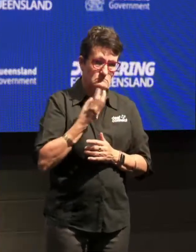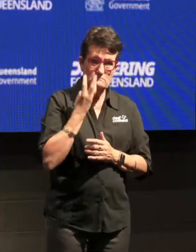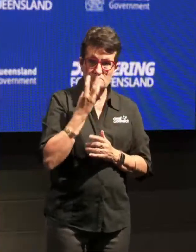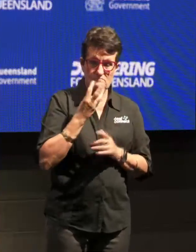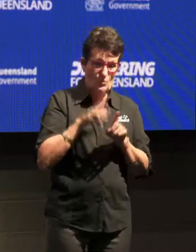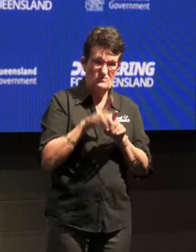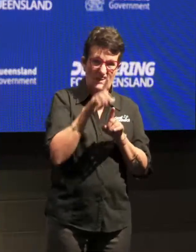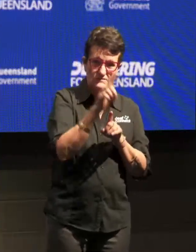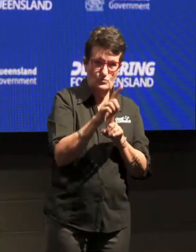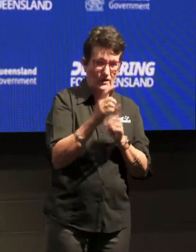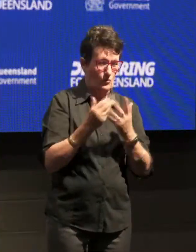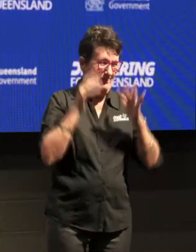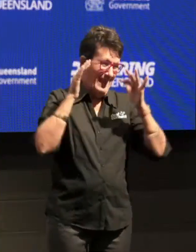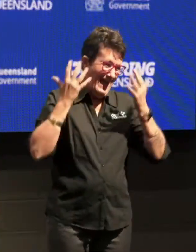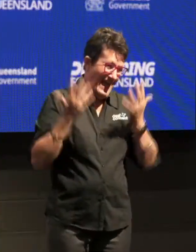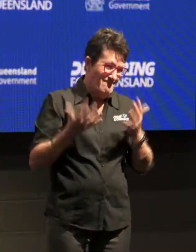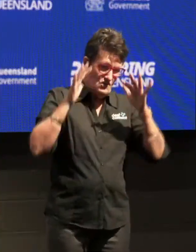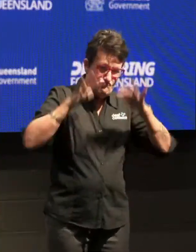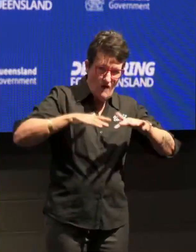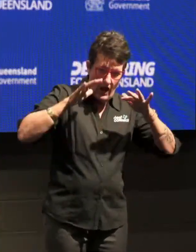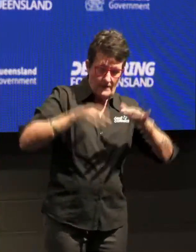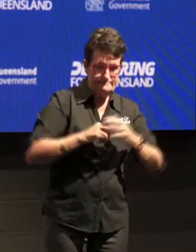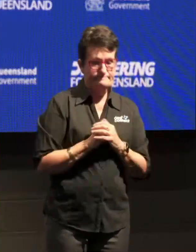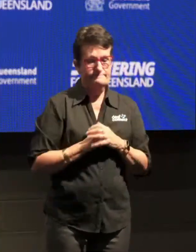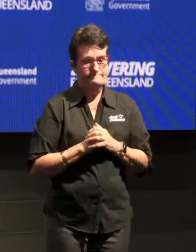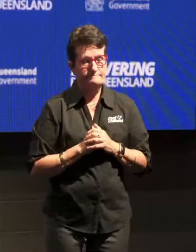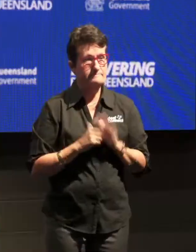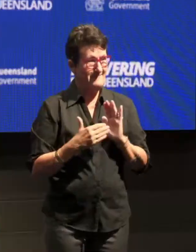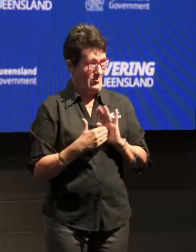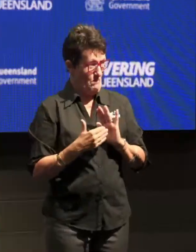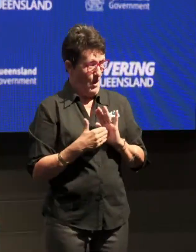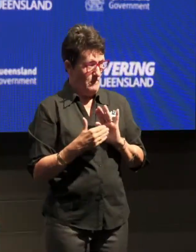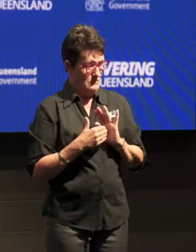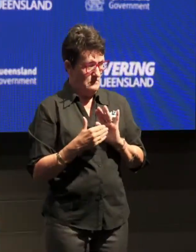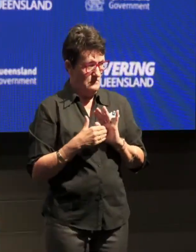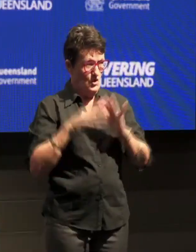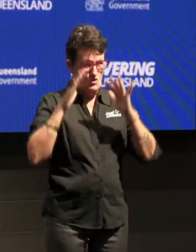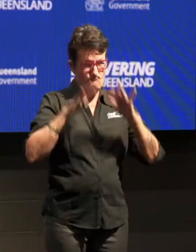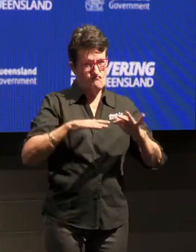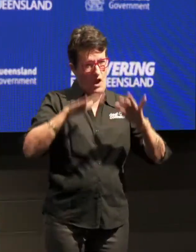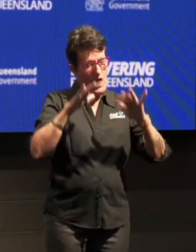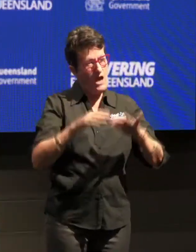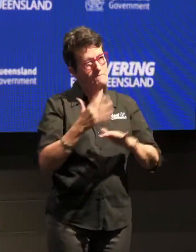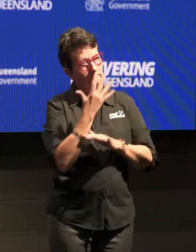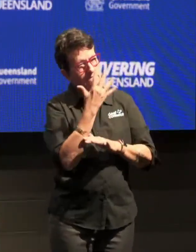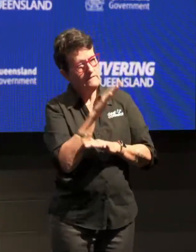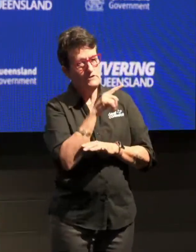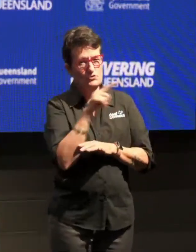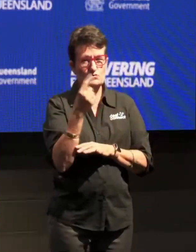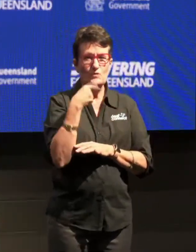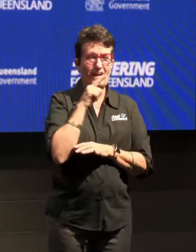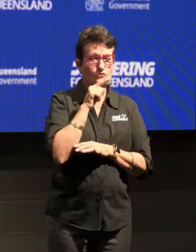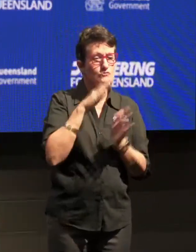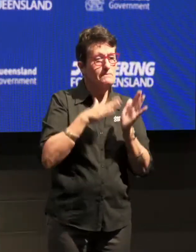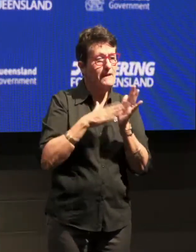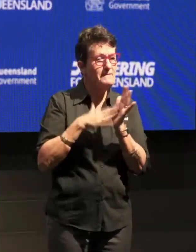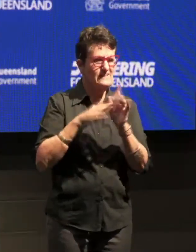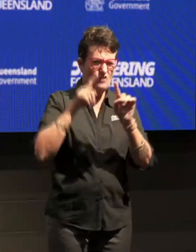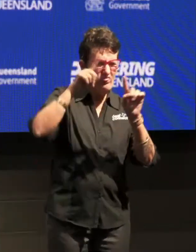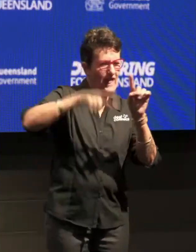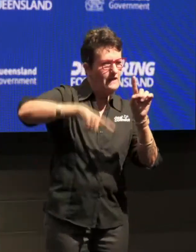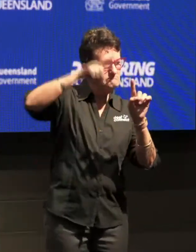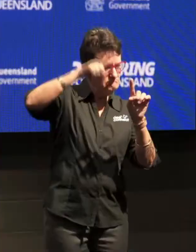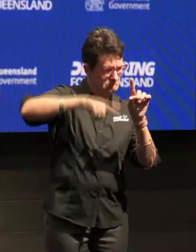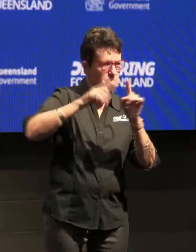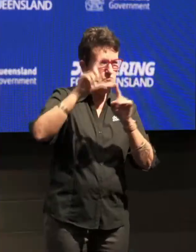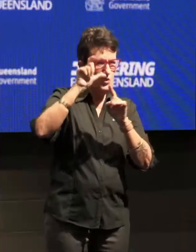mentioned, with this heavy rainfall? So at the moment, we haven't seen rainfall totals at the moment have been about 50 to 100 millimetres along that part of the